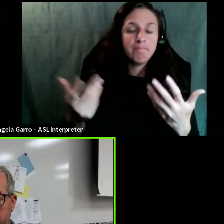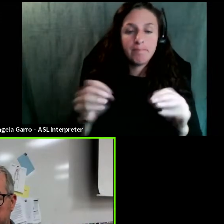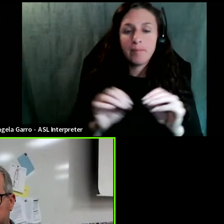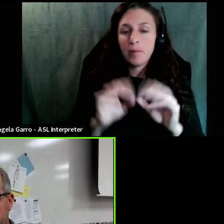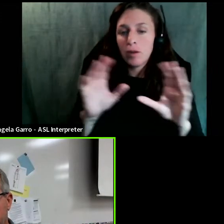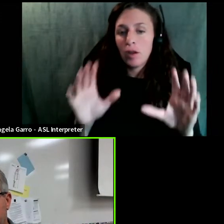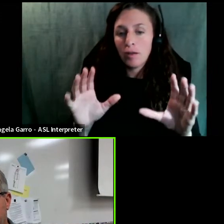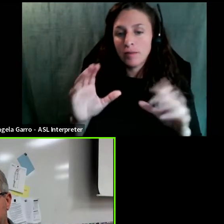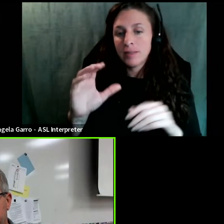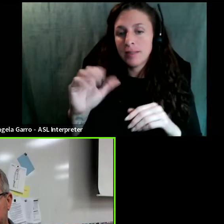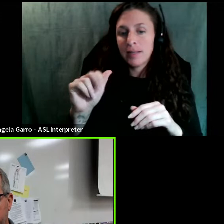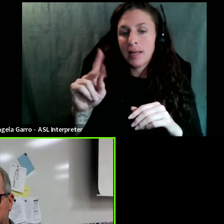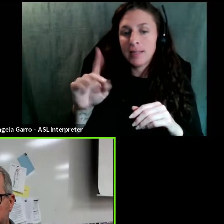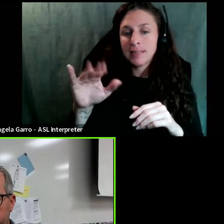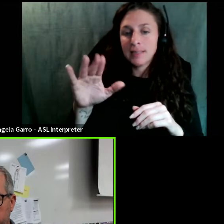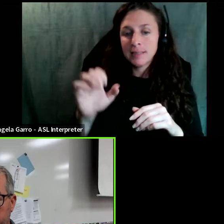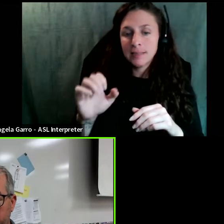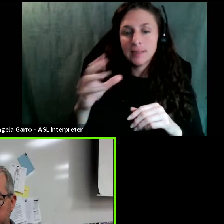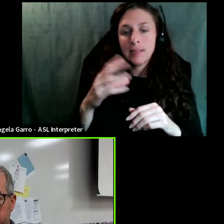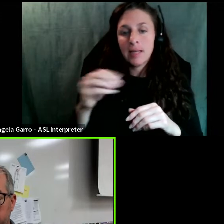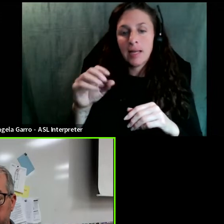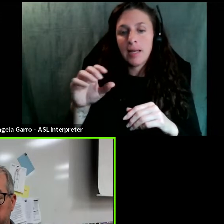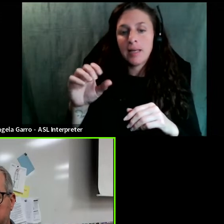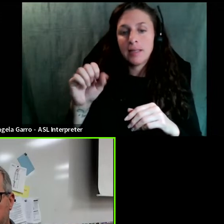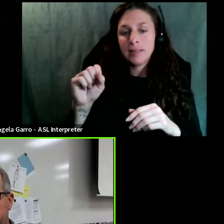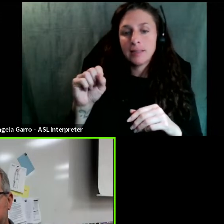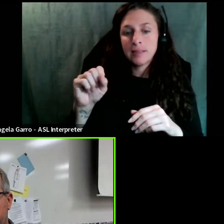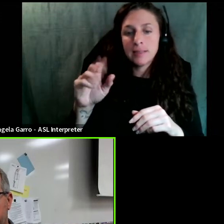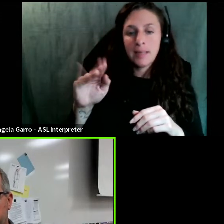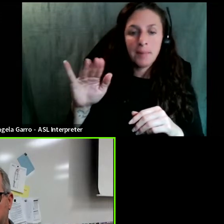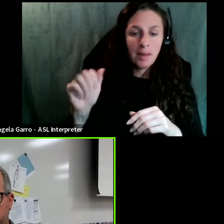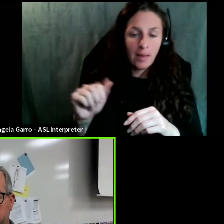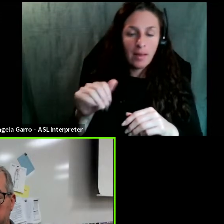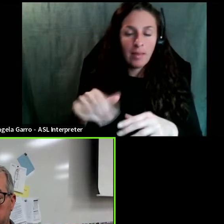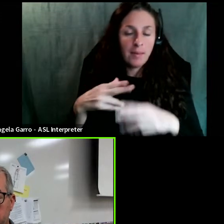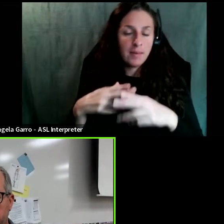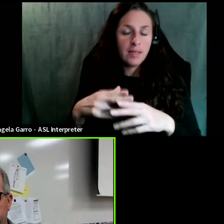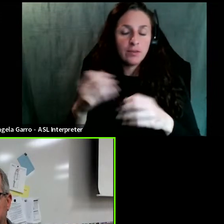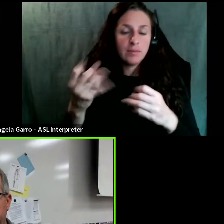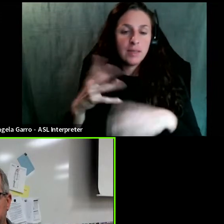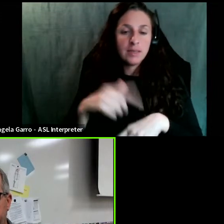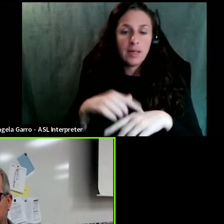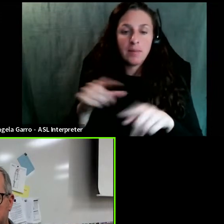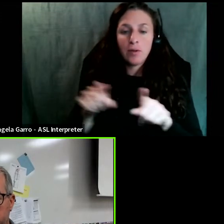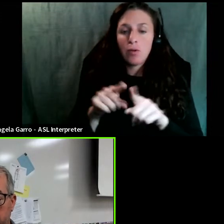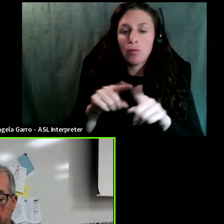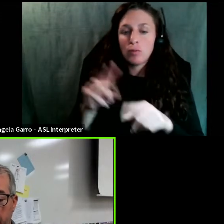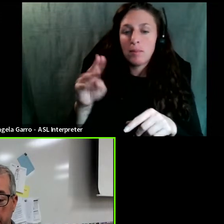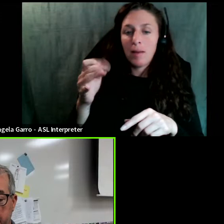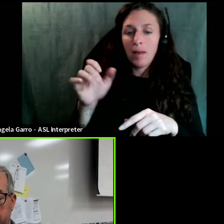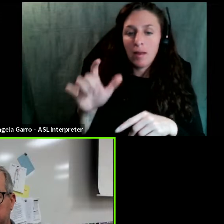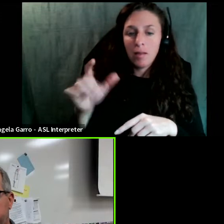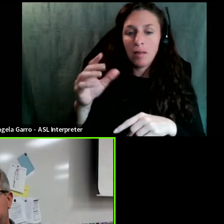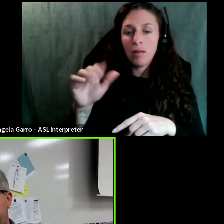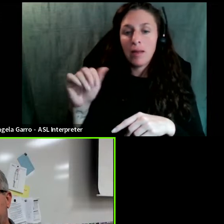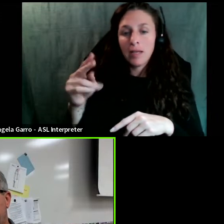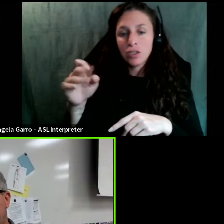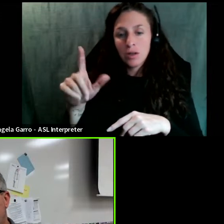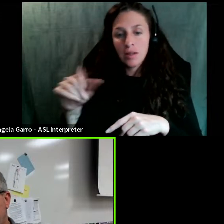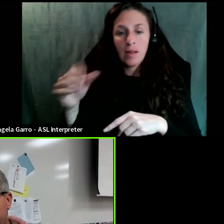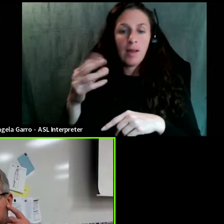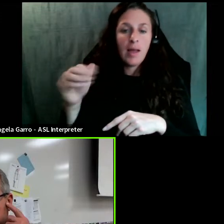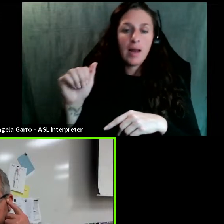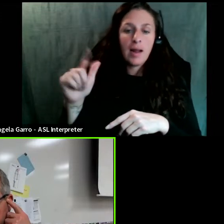Obviously Candace and Shamia, who were mentioned multiple times, but also Michael, Angela and Alexandra, who